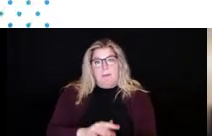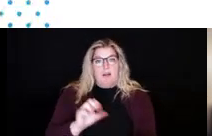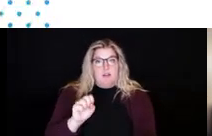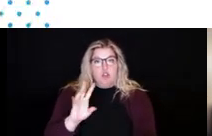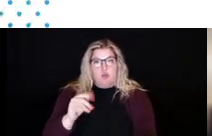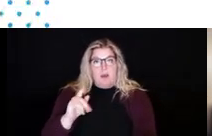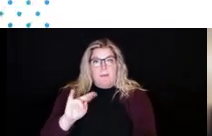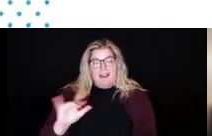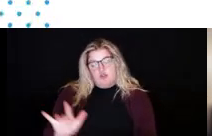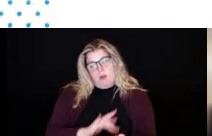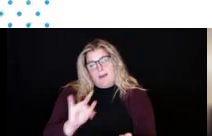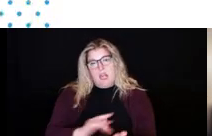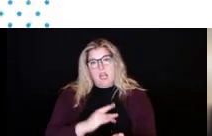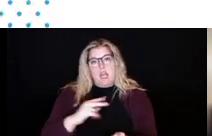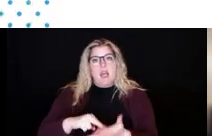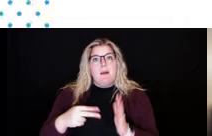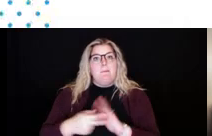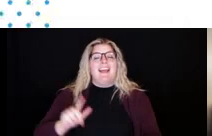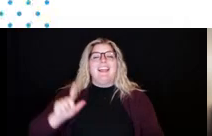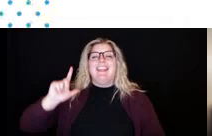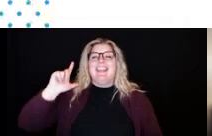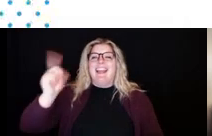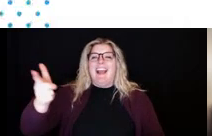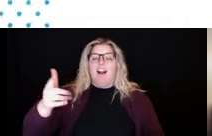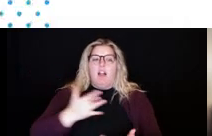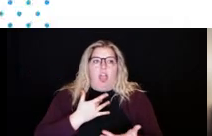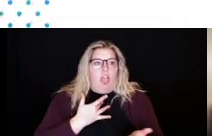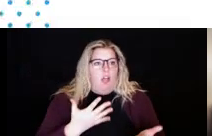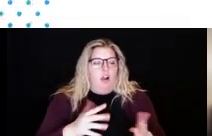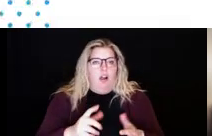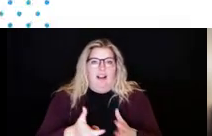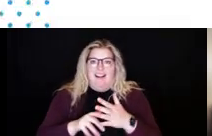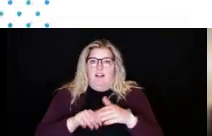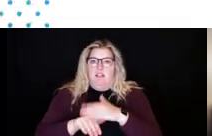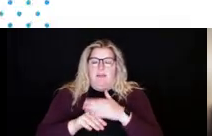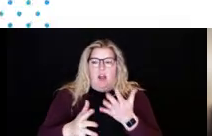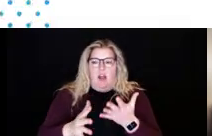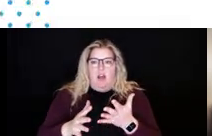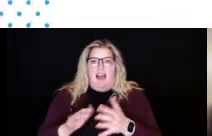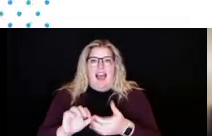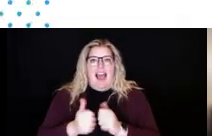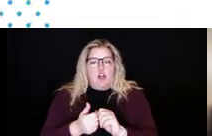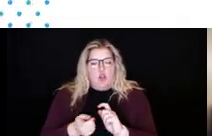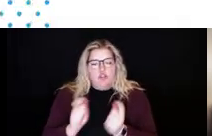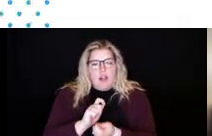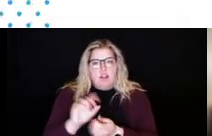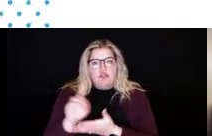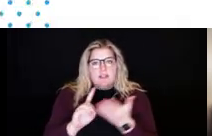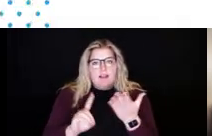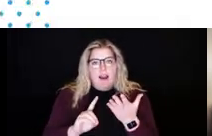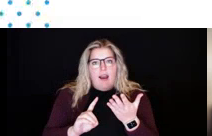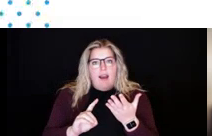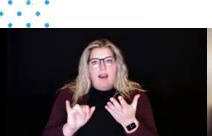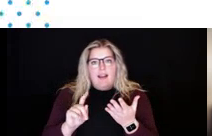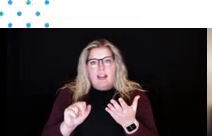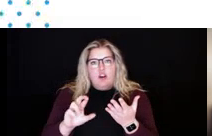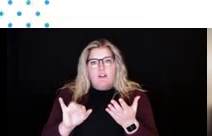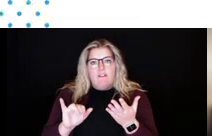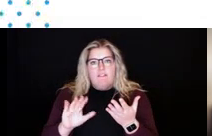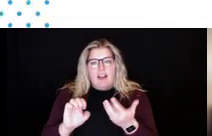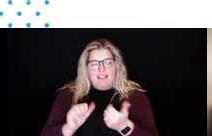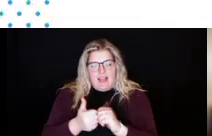can be very, very difficult at that late stage of the project to revise the design, to revise the interface, to build in that